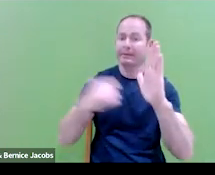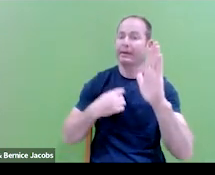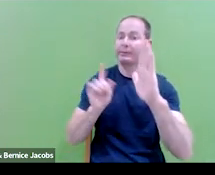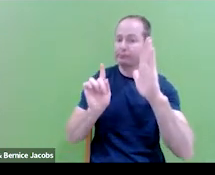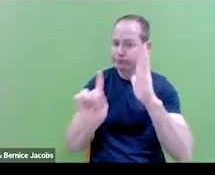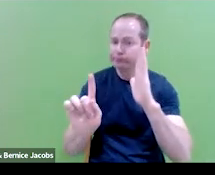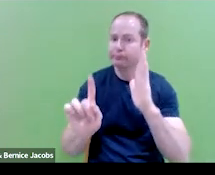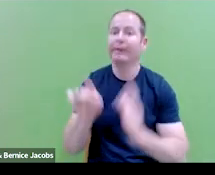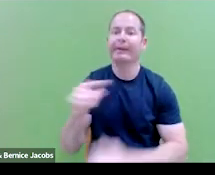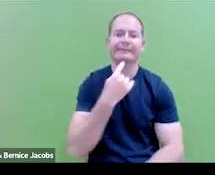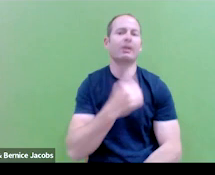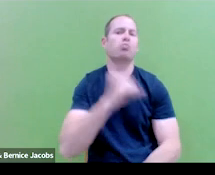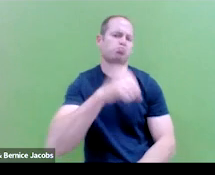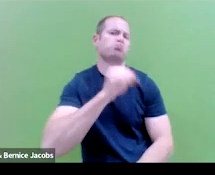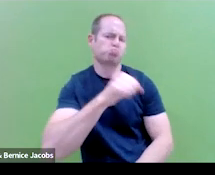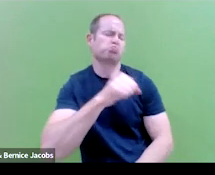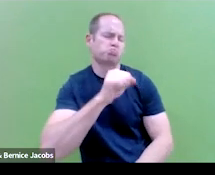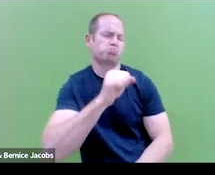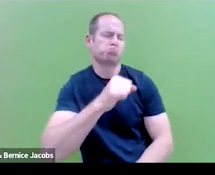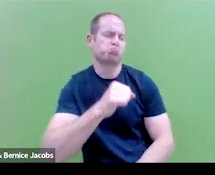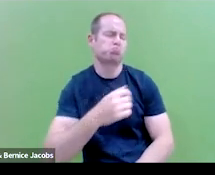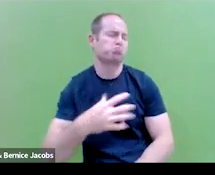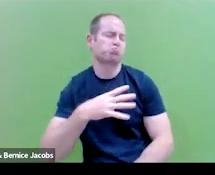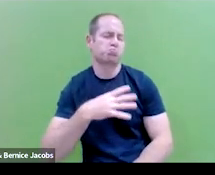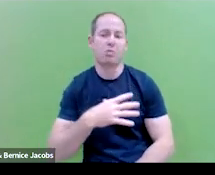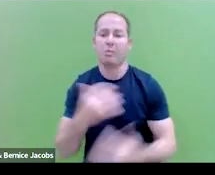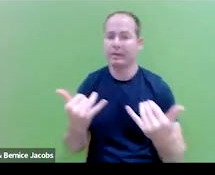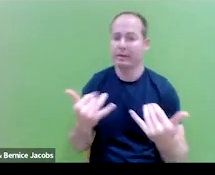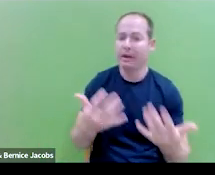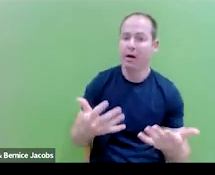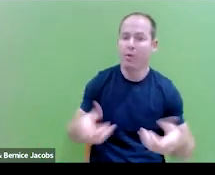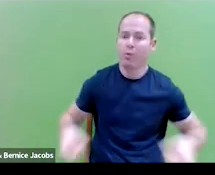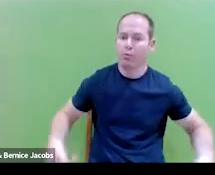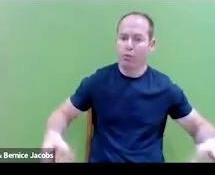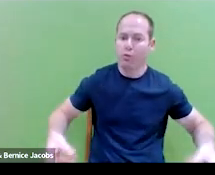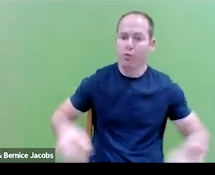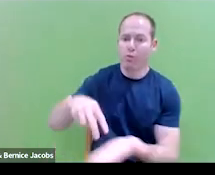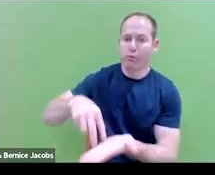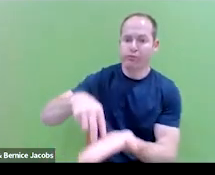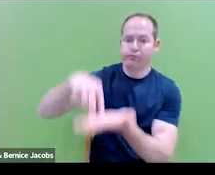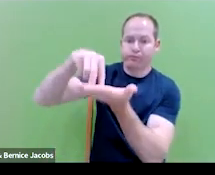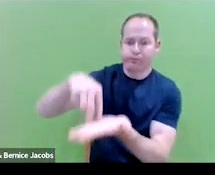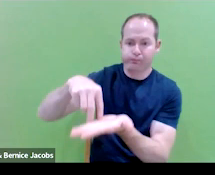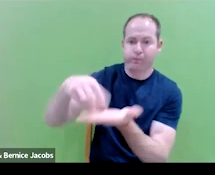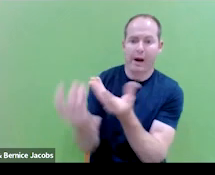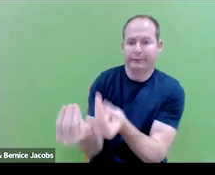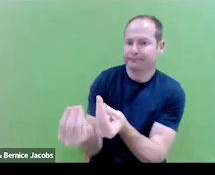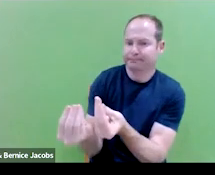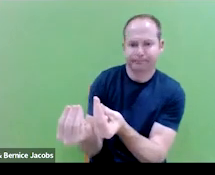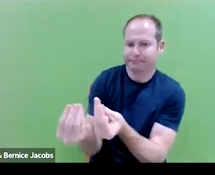they say, yeah, but we have one, and you walk in there and you can't even get a wheelchair in there. Yeah. Or that according